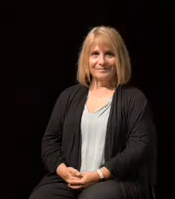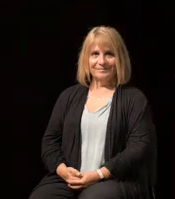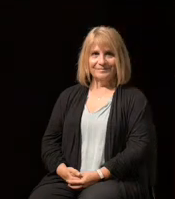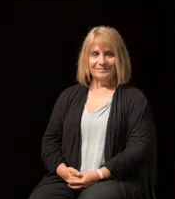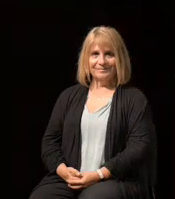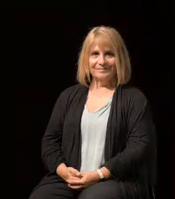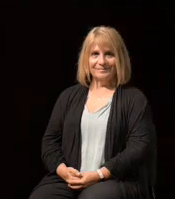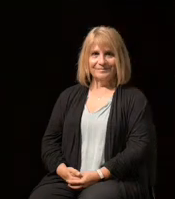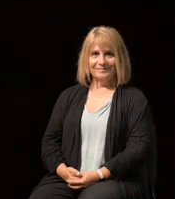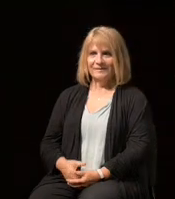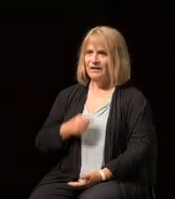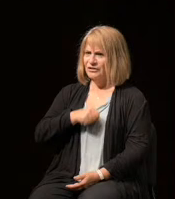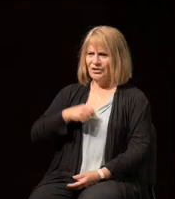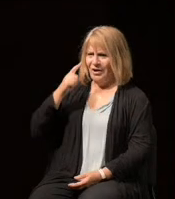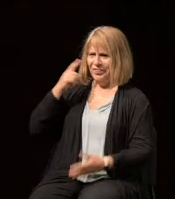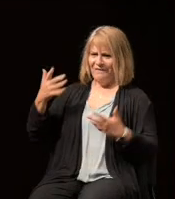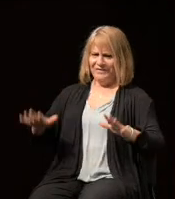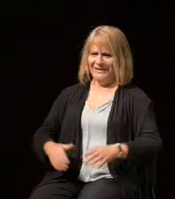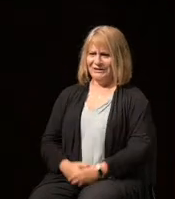Sorry, we thought we were done.